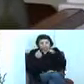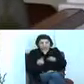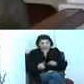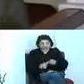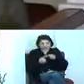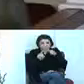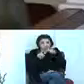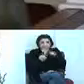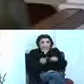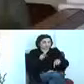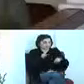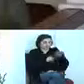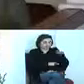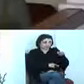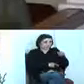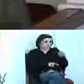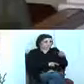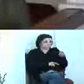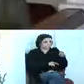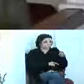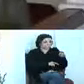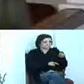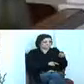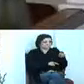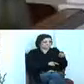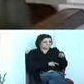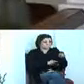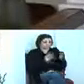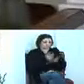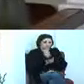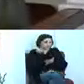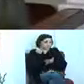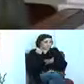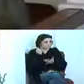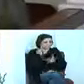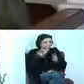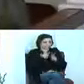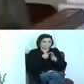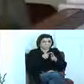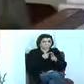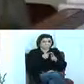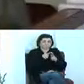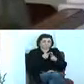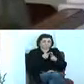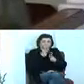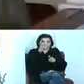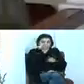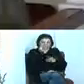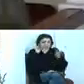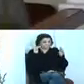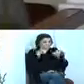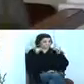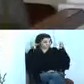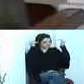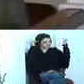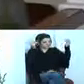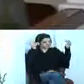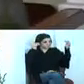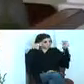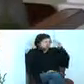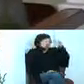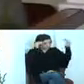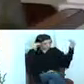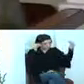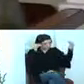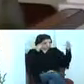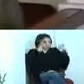that we cannot win until God takes us to that next level. We're